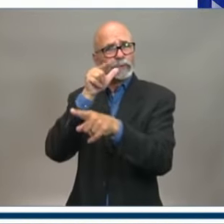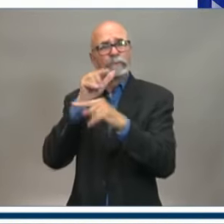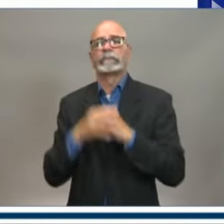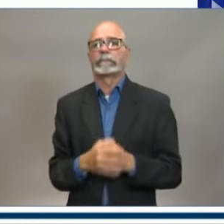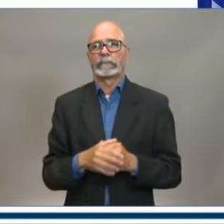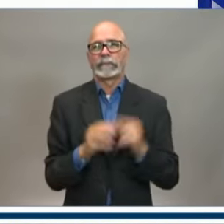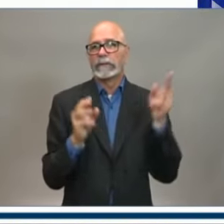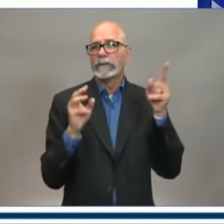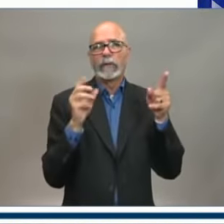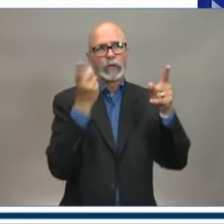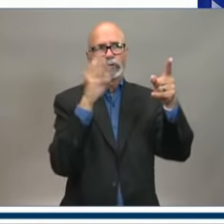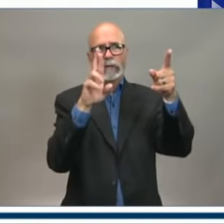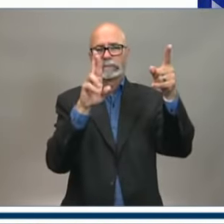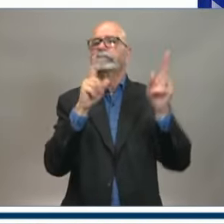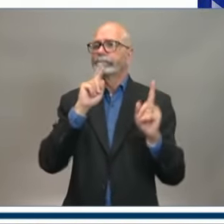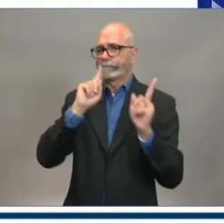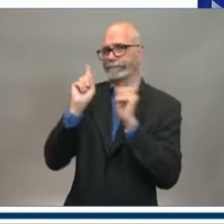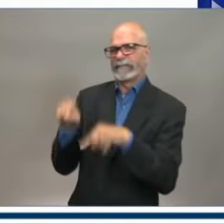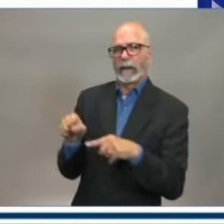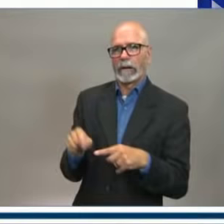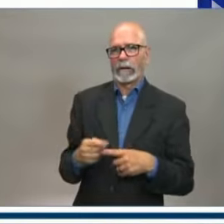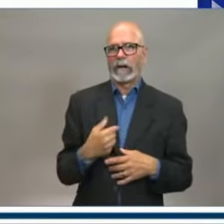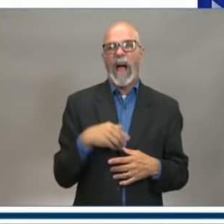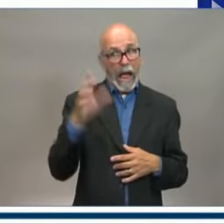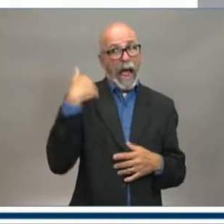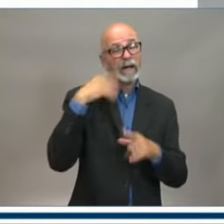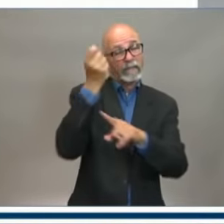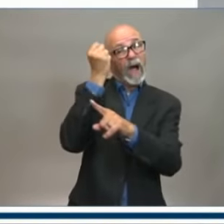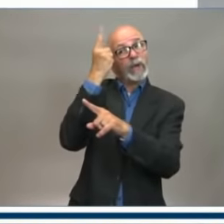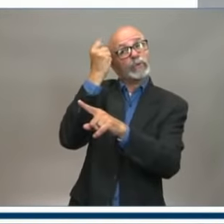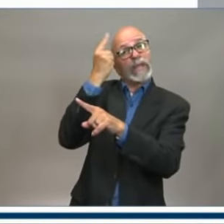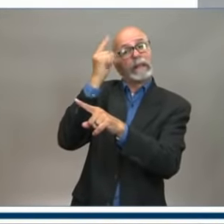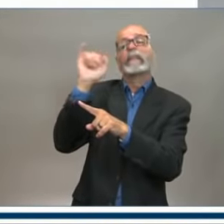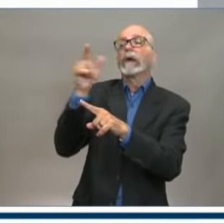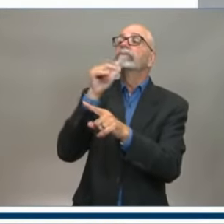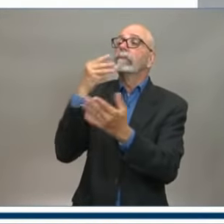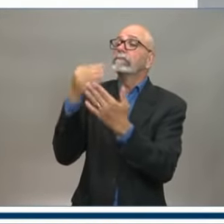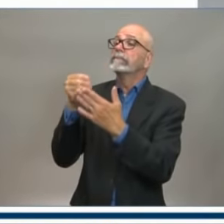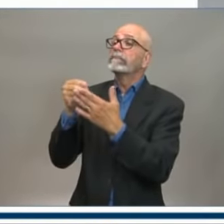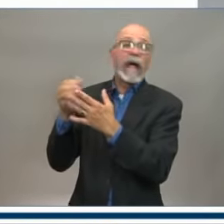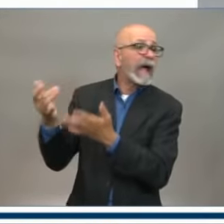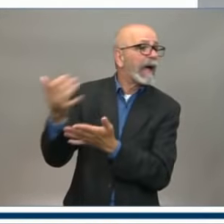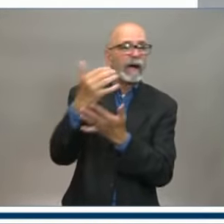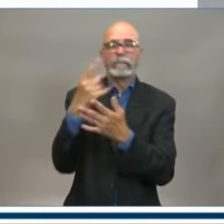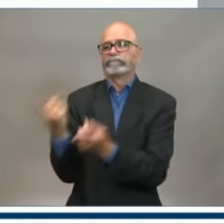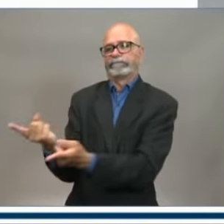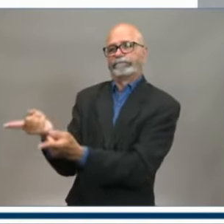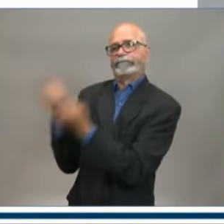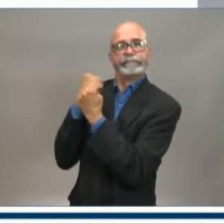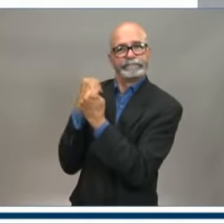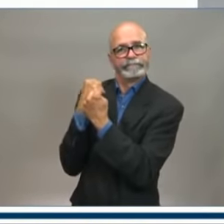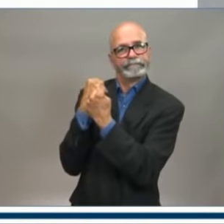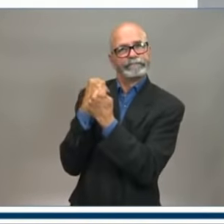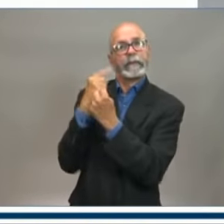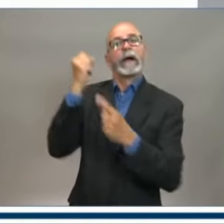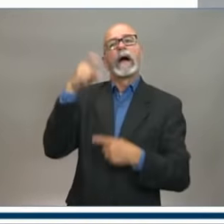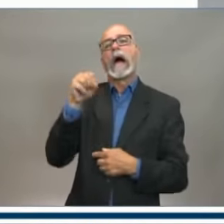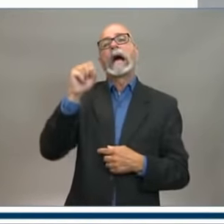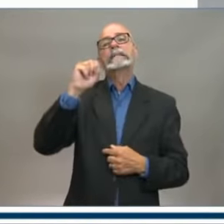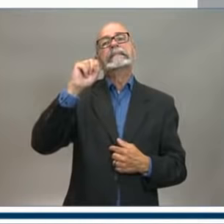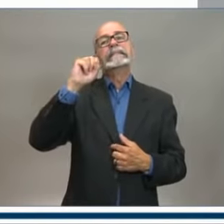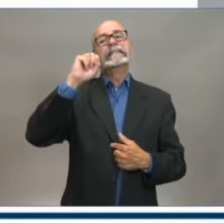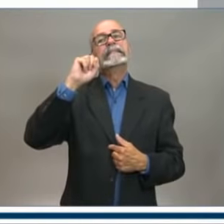As far as I'm aware, it's a cost recovery payment, but we're doing it certainly for St. Pierre Miquelon. They do not have their own lab